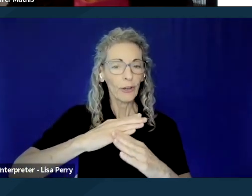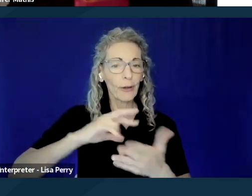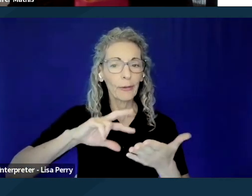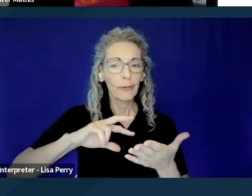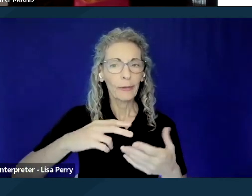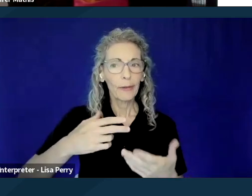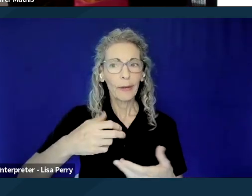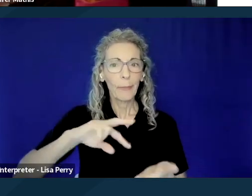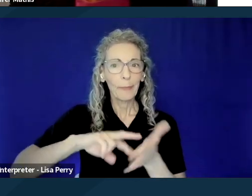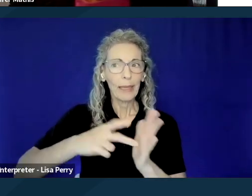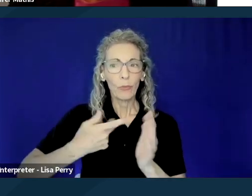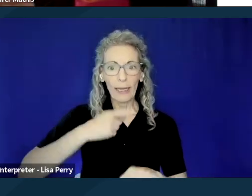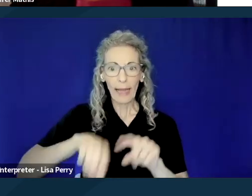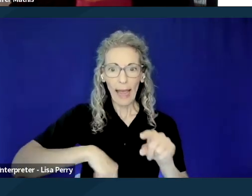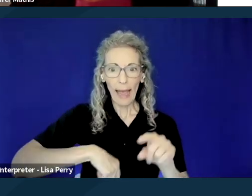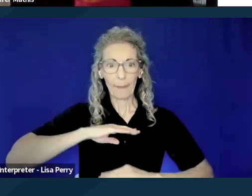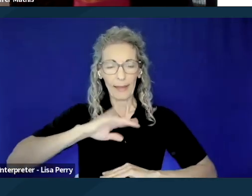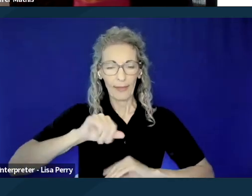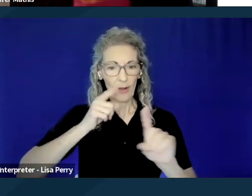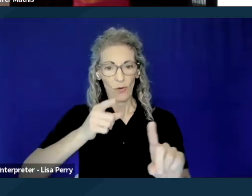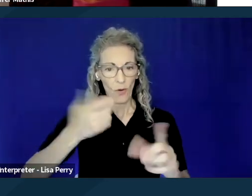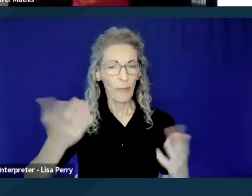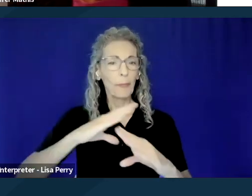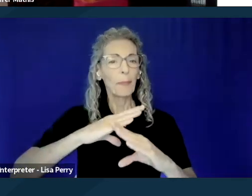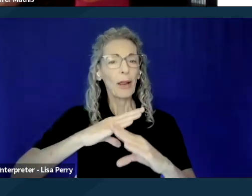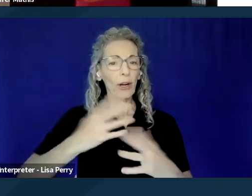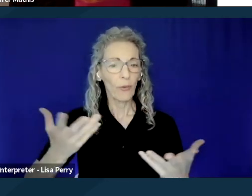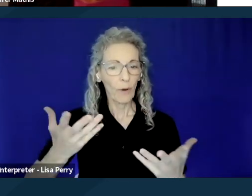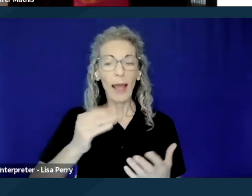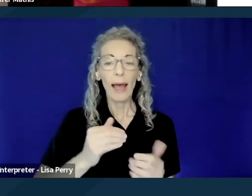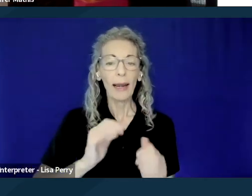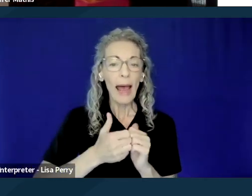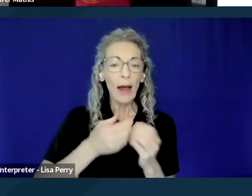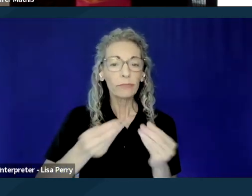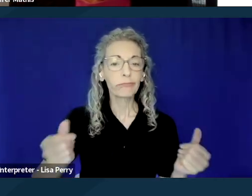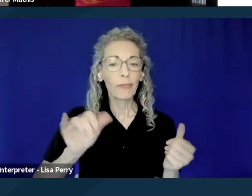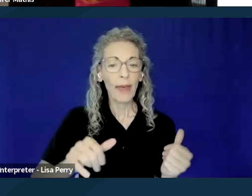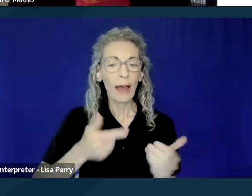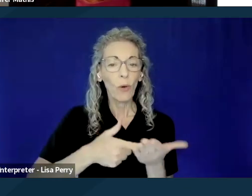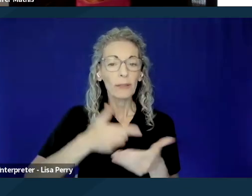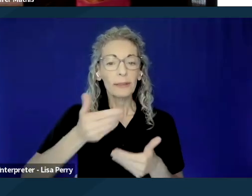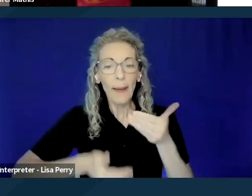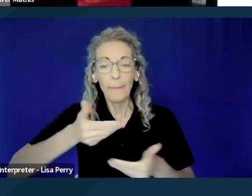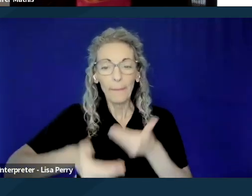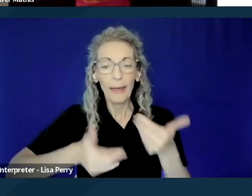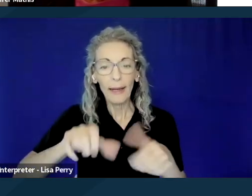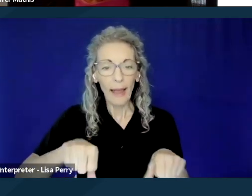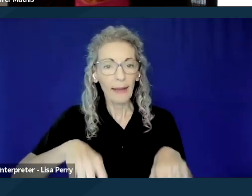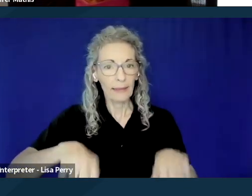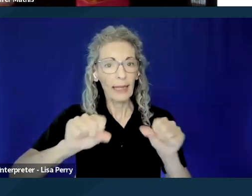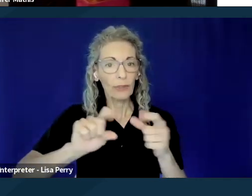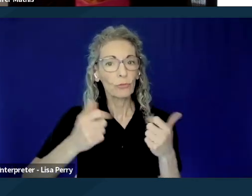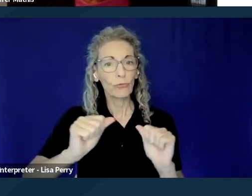meeting those goals and what steps can we take to try to reach